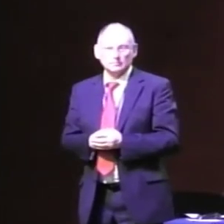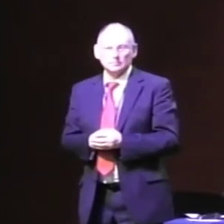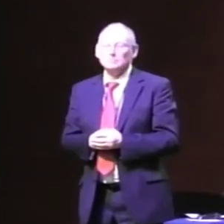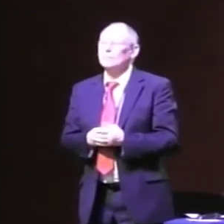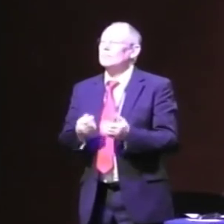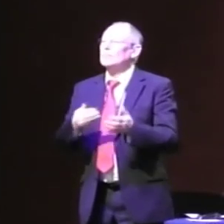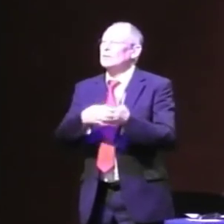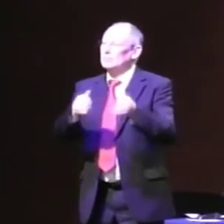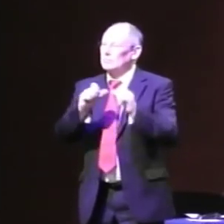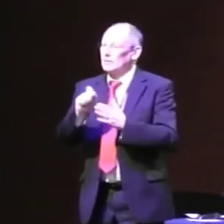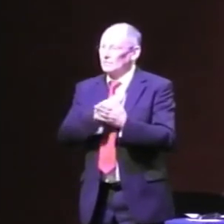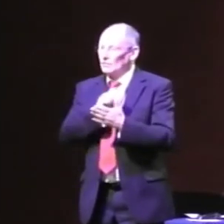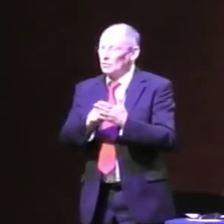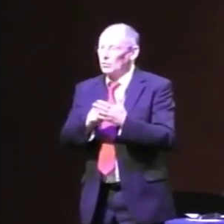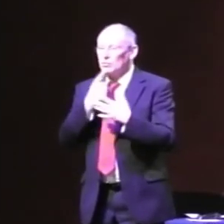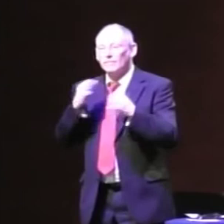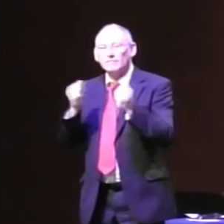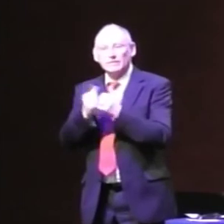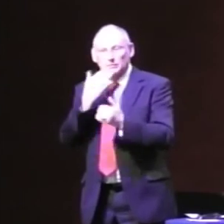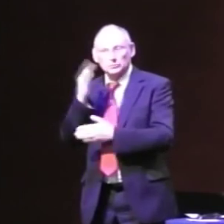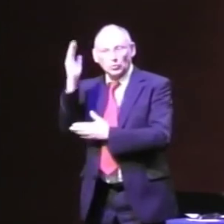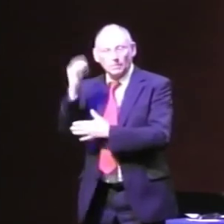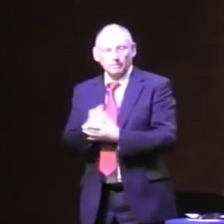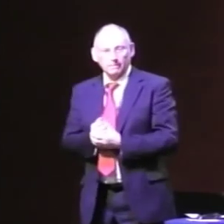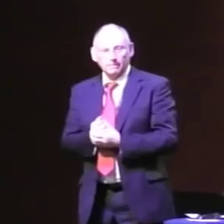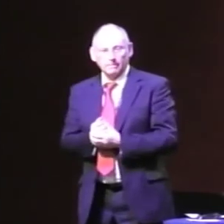Okay, we'll move to the vote. All those in favour, please show.